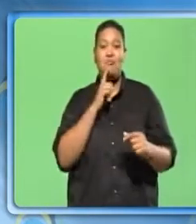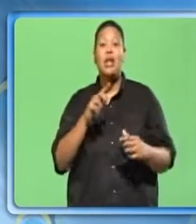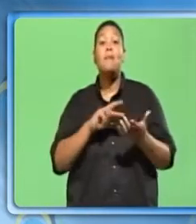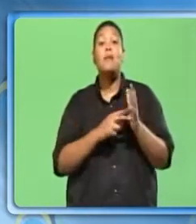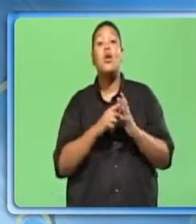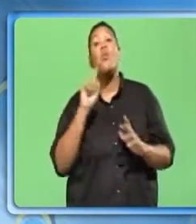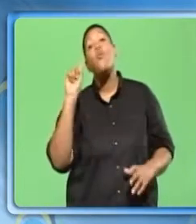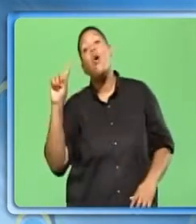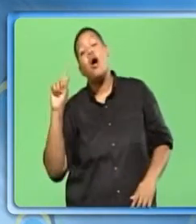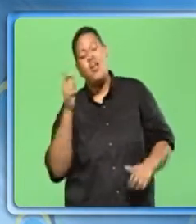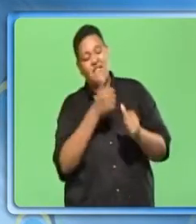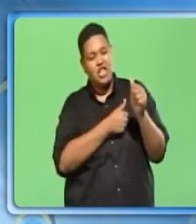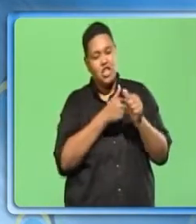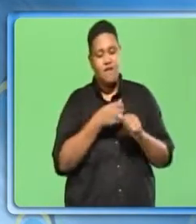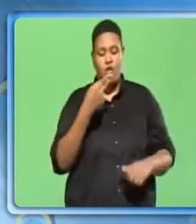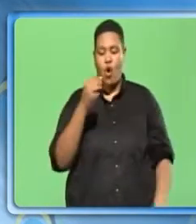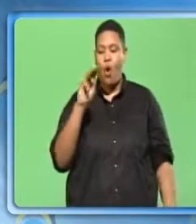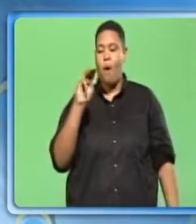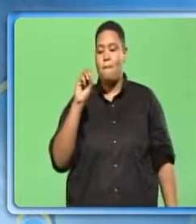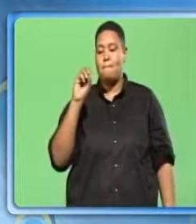homologous chromosomes.